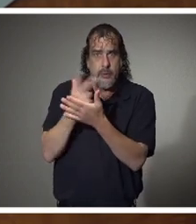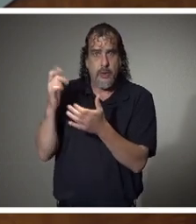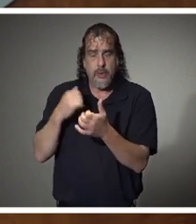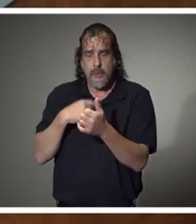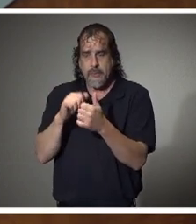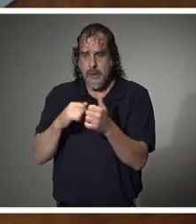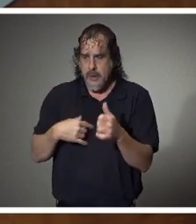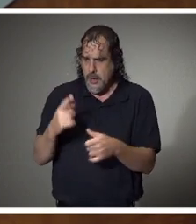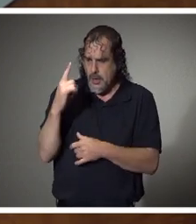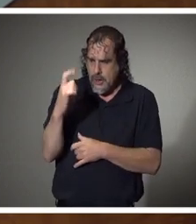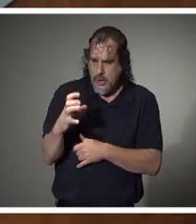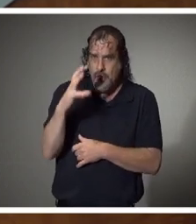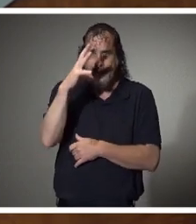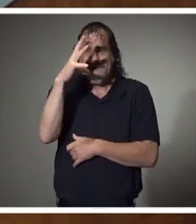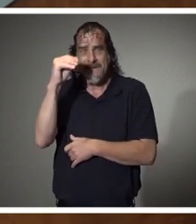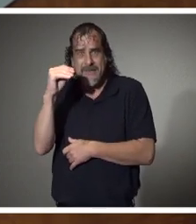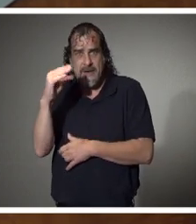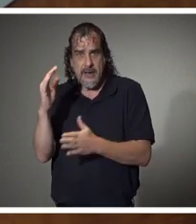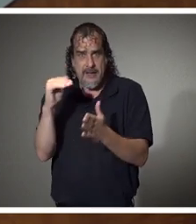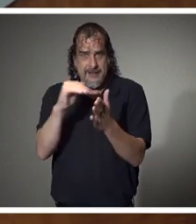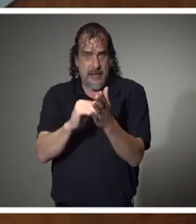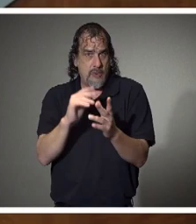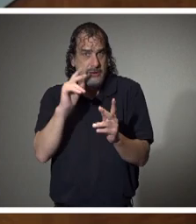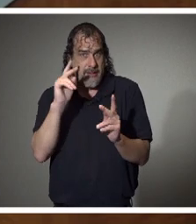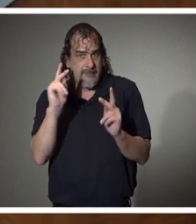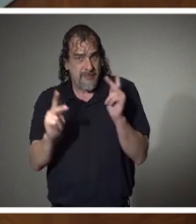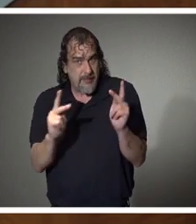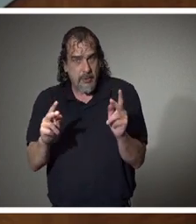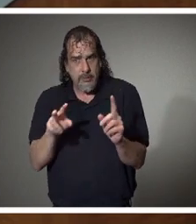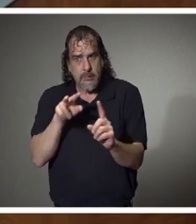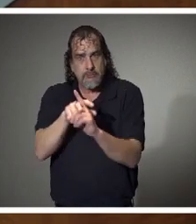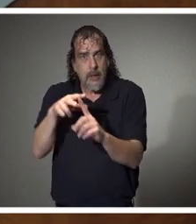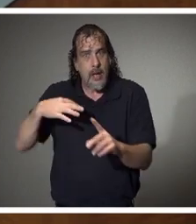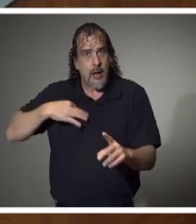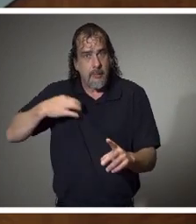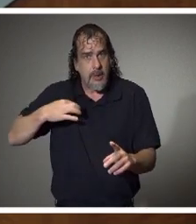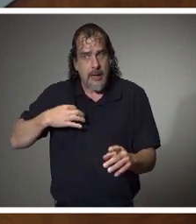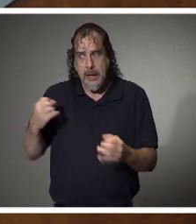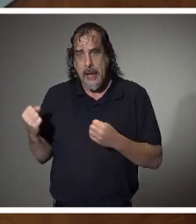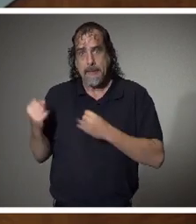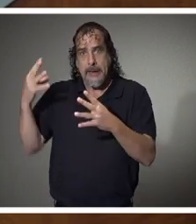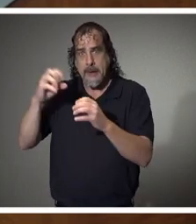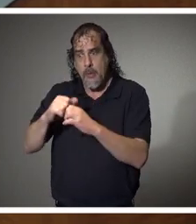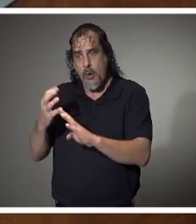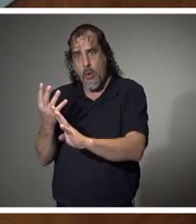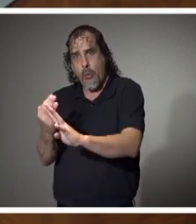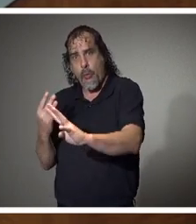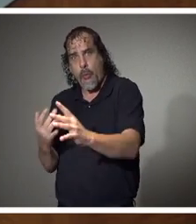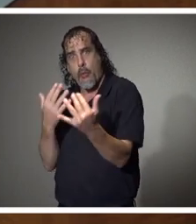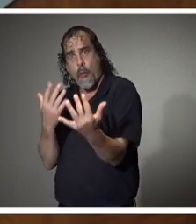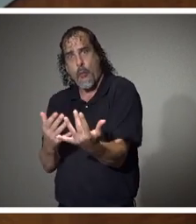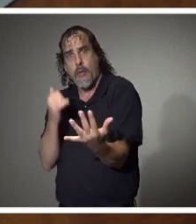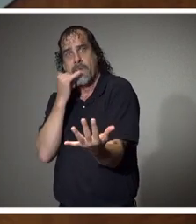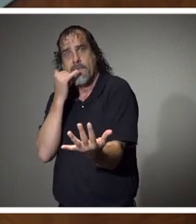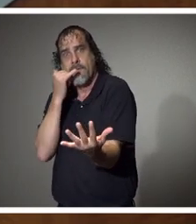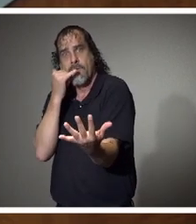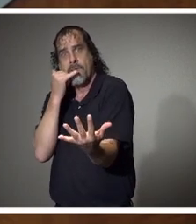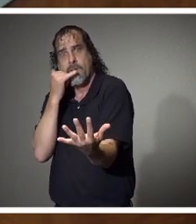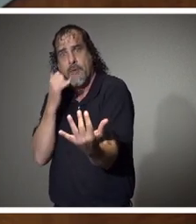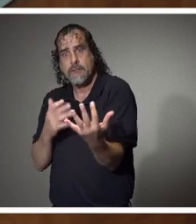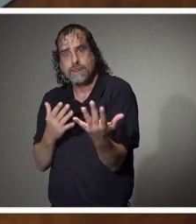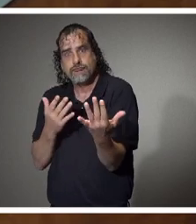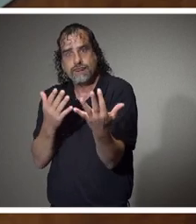about 150,000 Mississippians apply, with many more attempting to get through but blocked by the